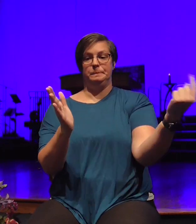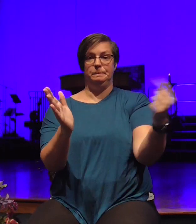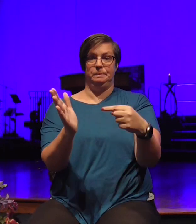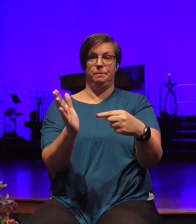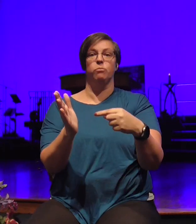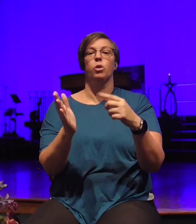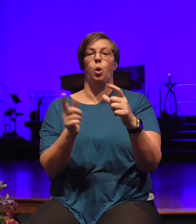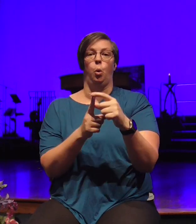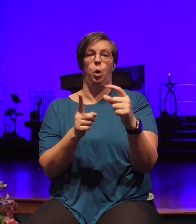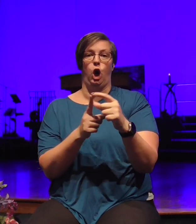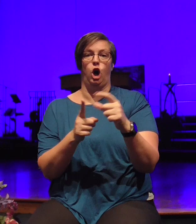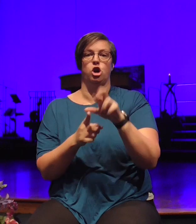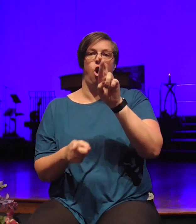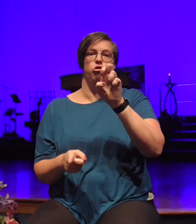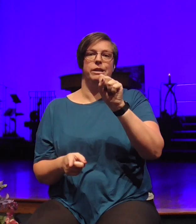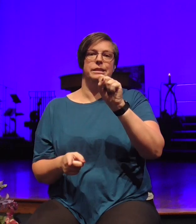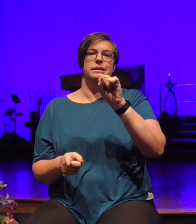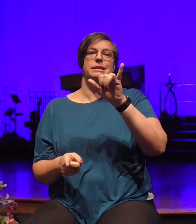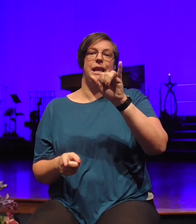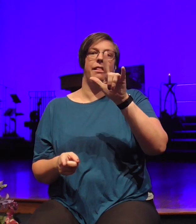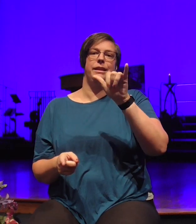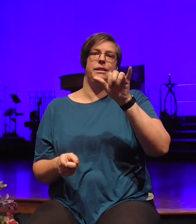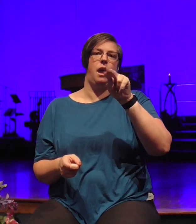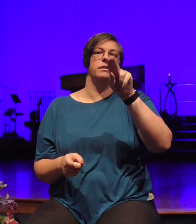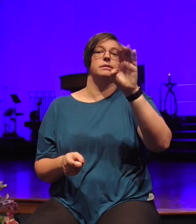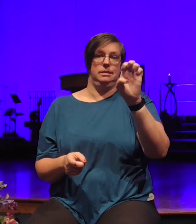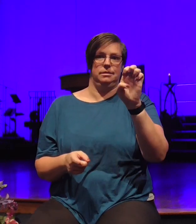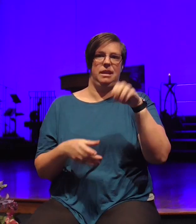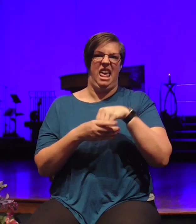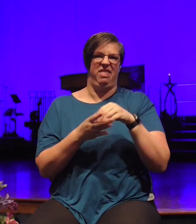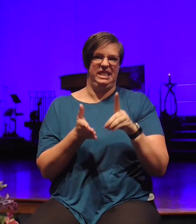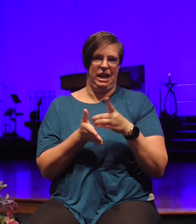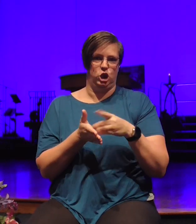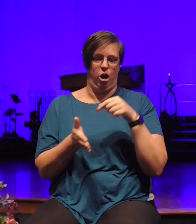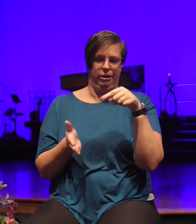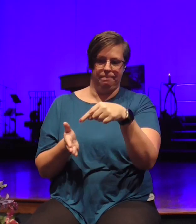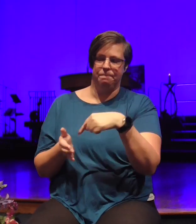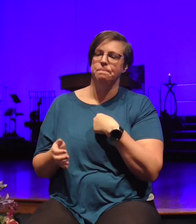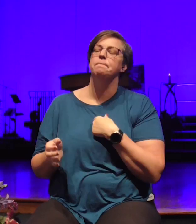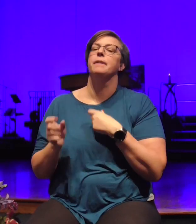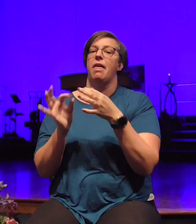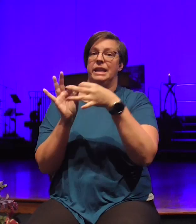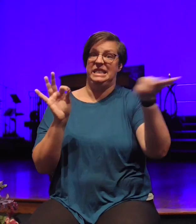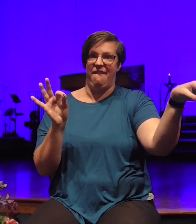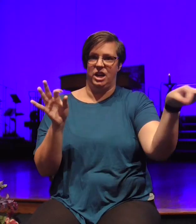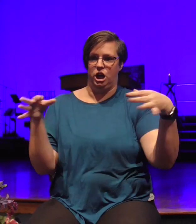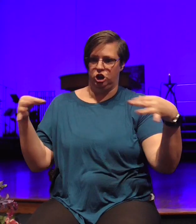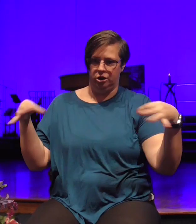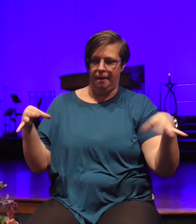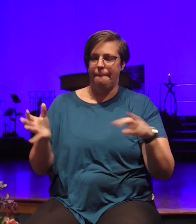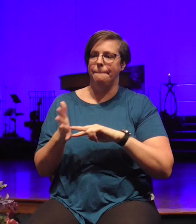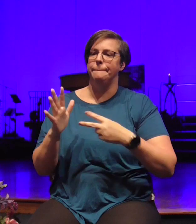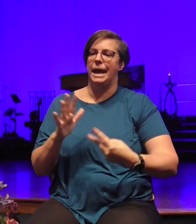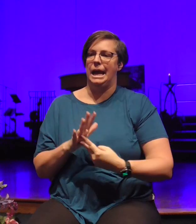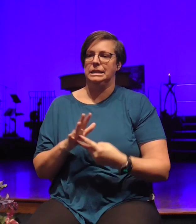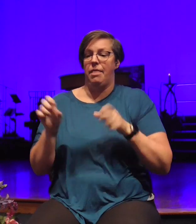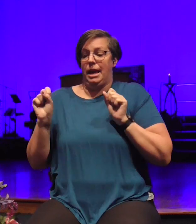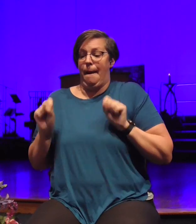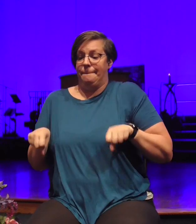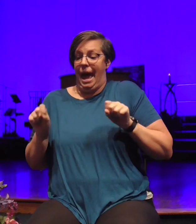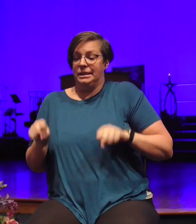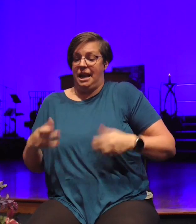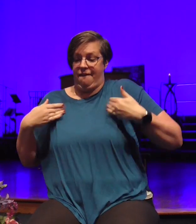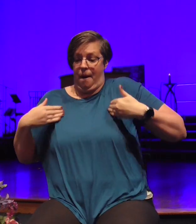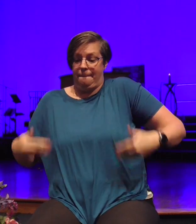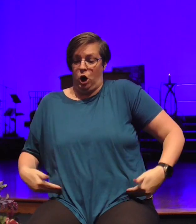in the dictionary. And I love the definition that I found in this particular dictionary. The capacity of a person to maintain their